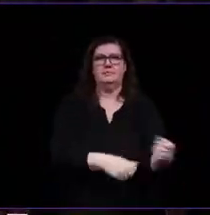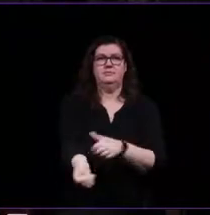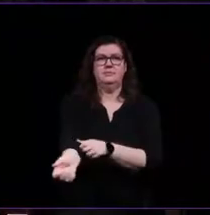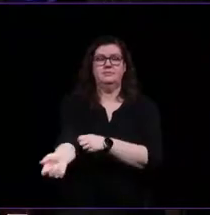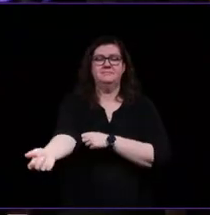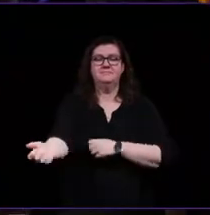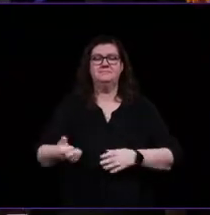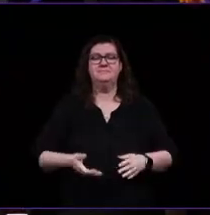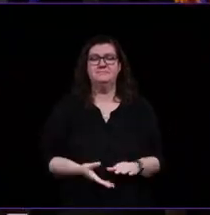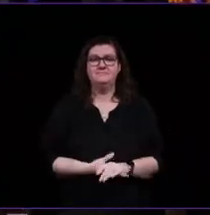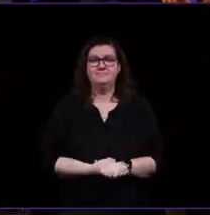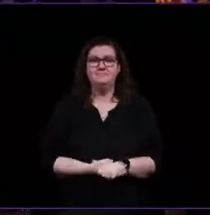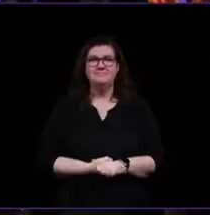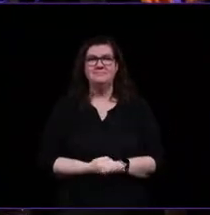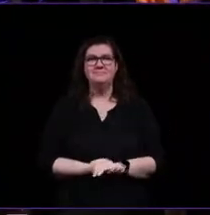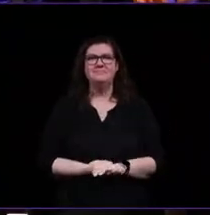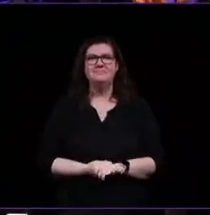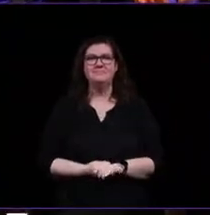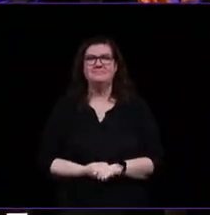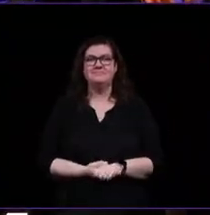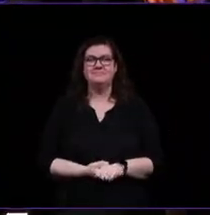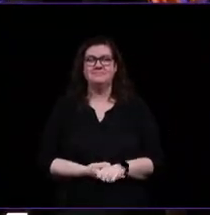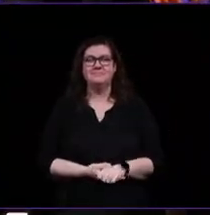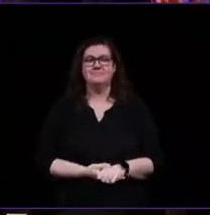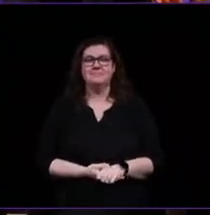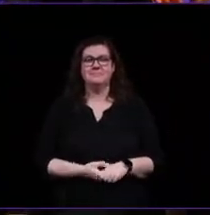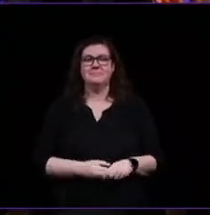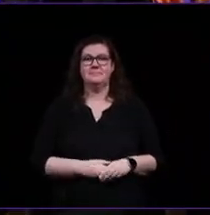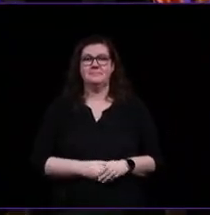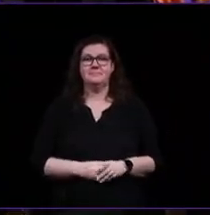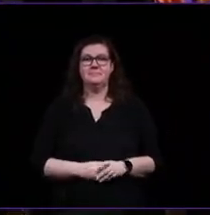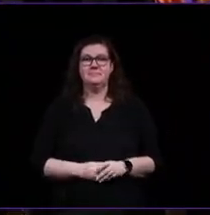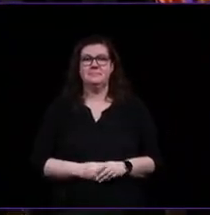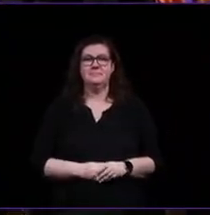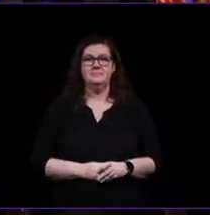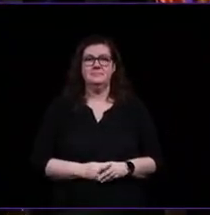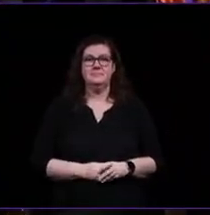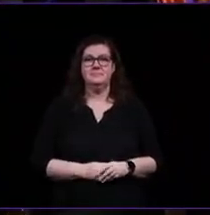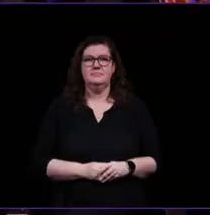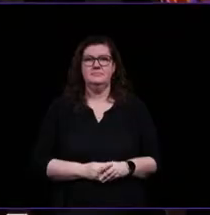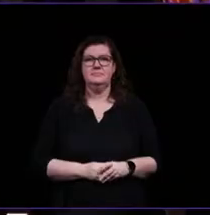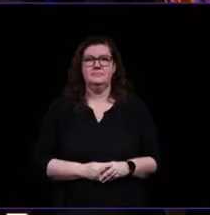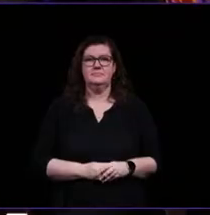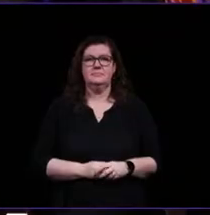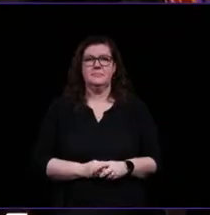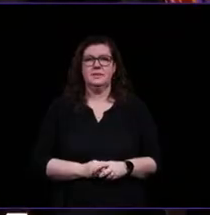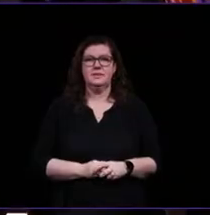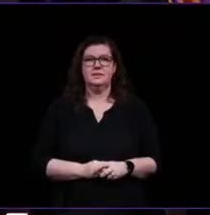Oh.